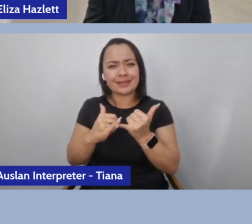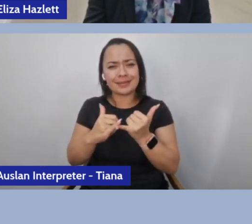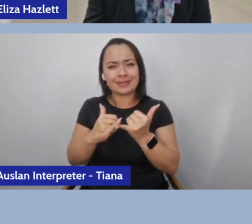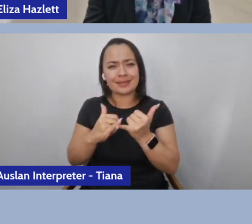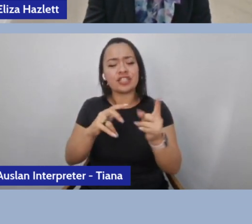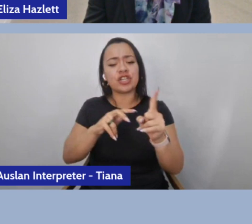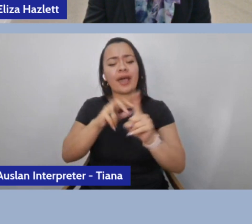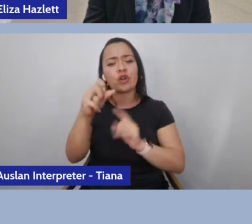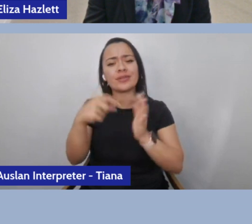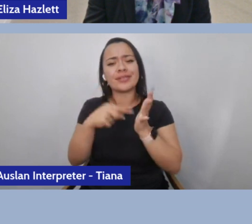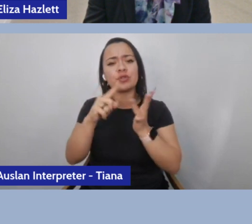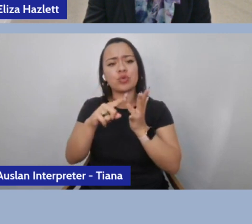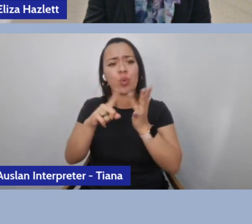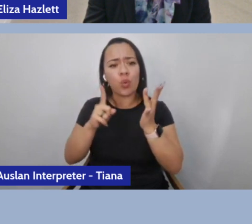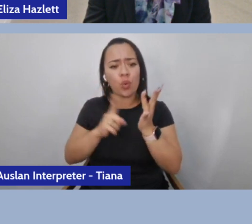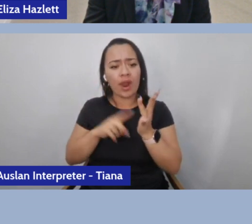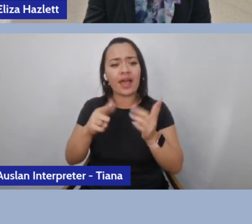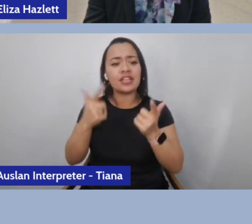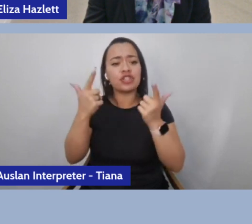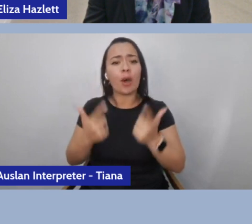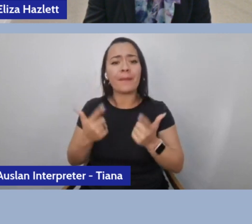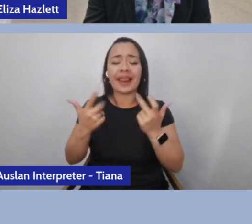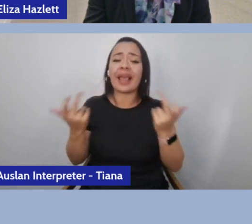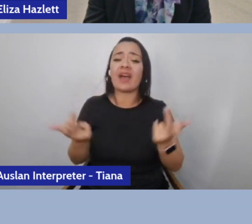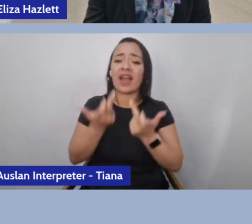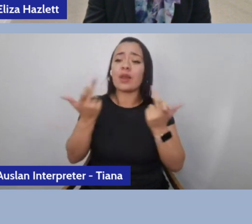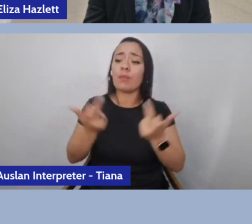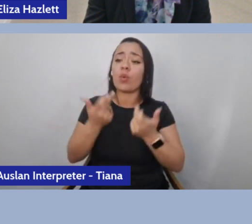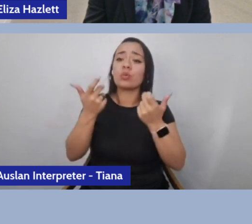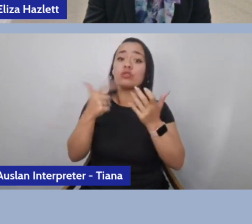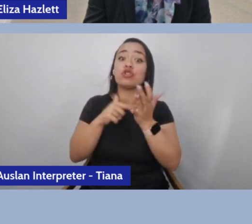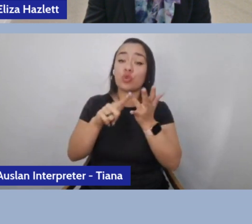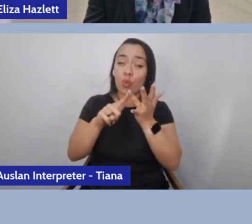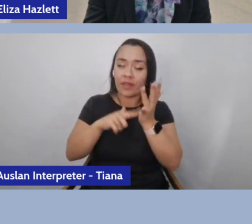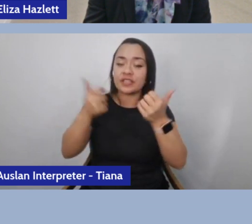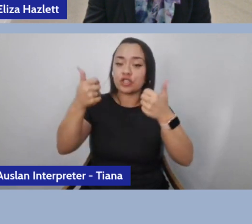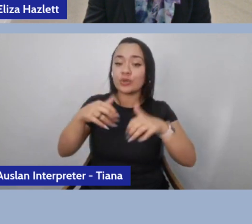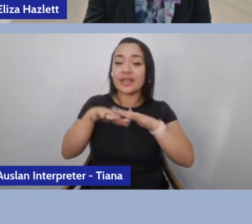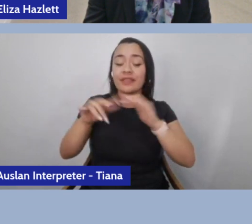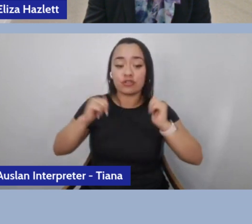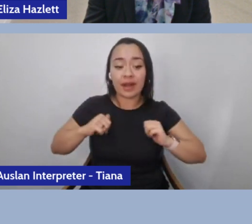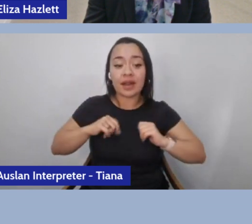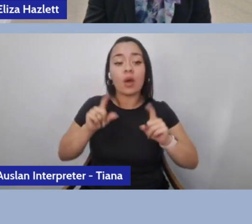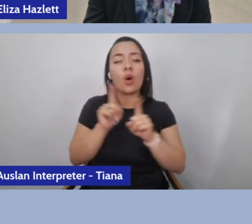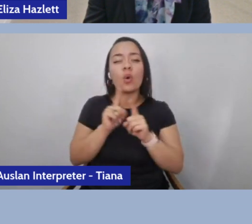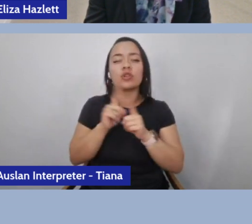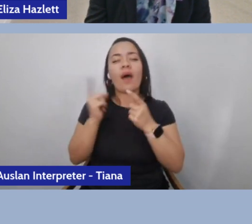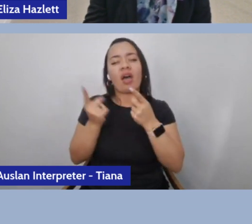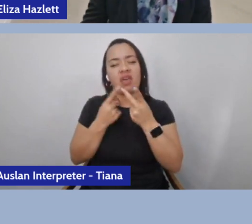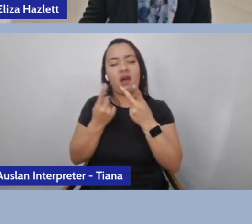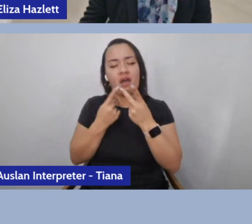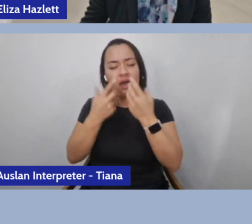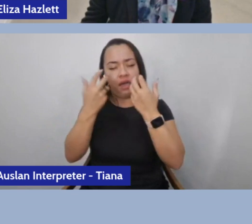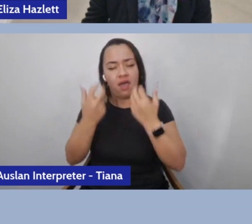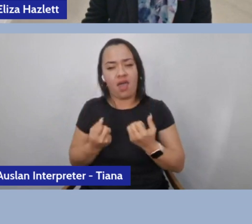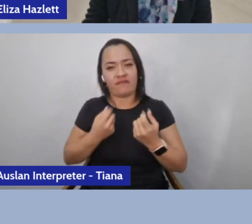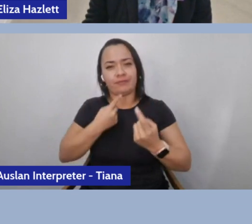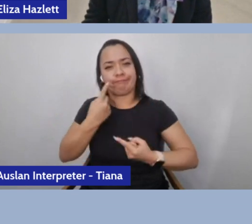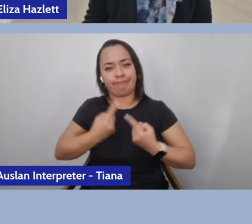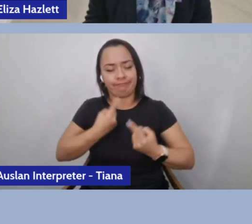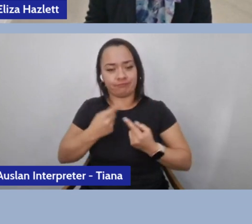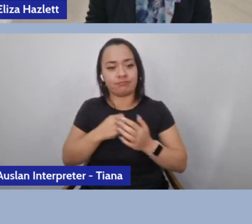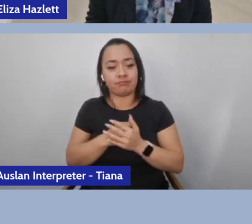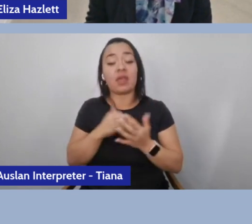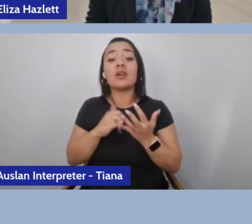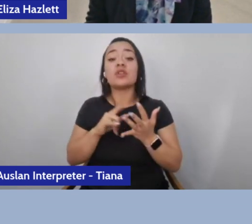diagnostic tool which is used in the training. Other ones are also mentioned as well, so that interpreters can actually familiarize themselves